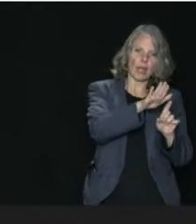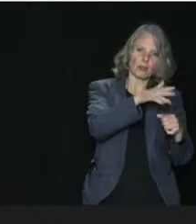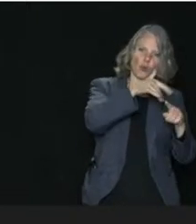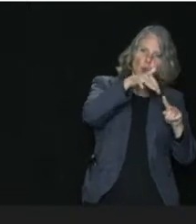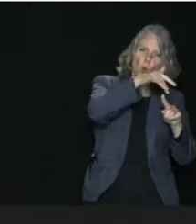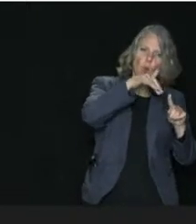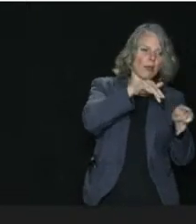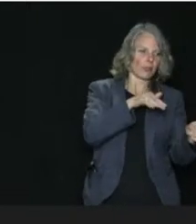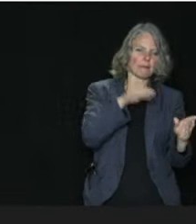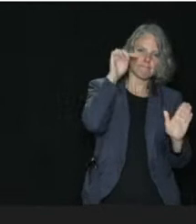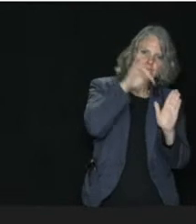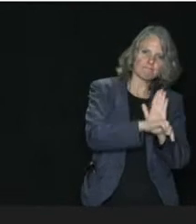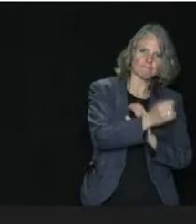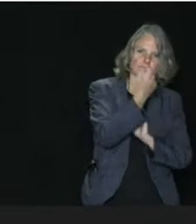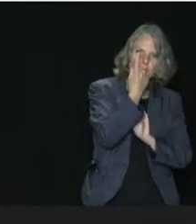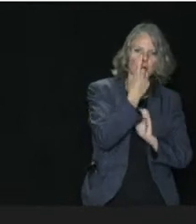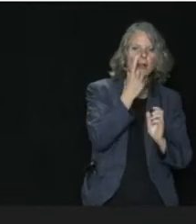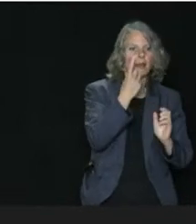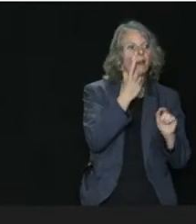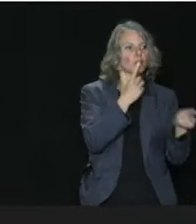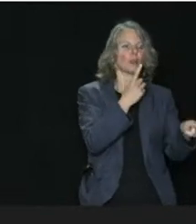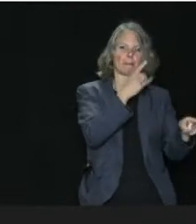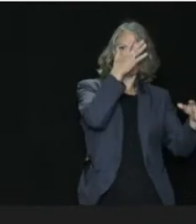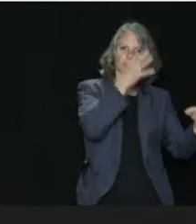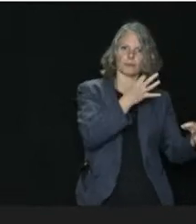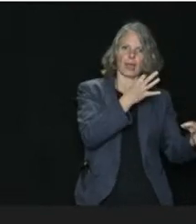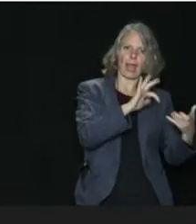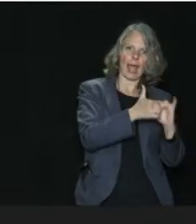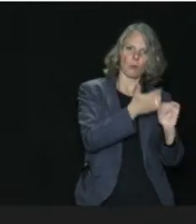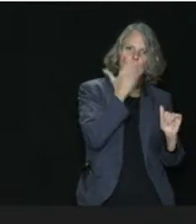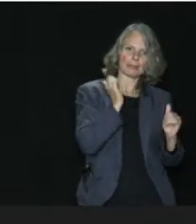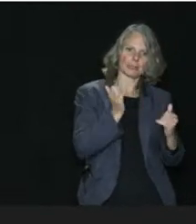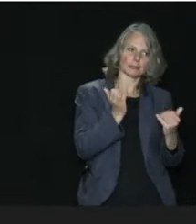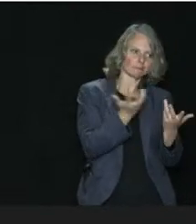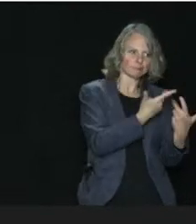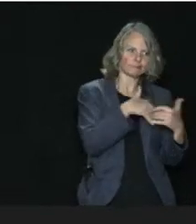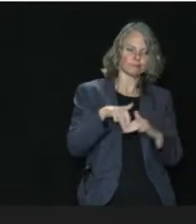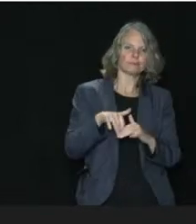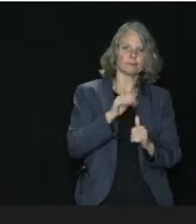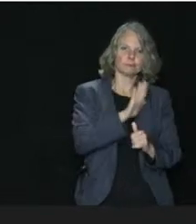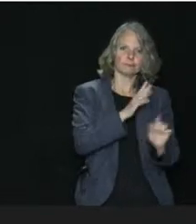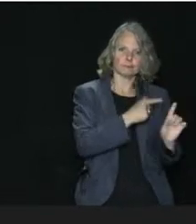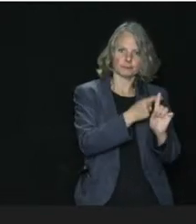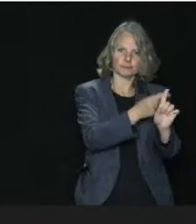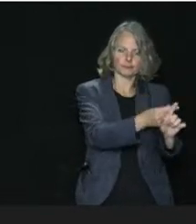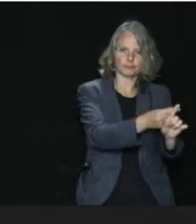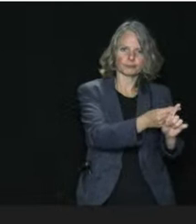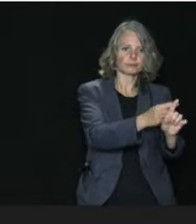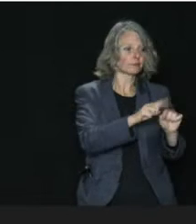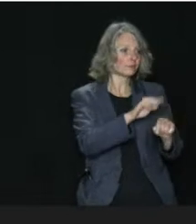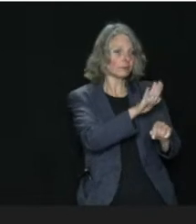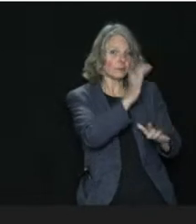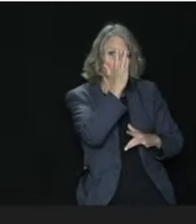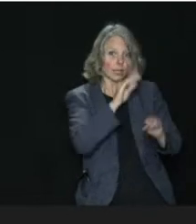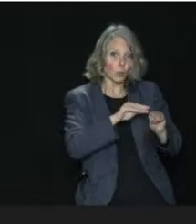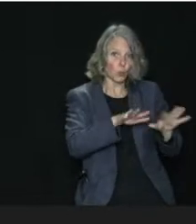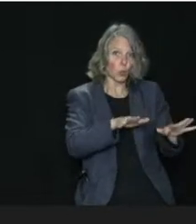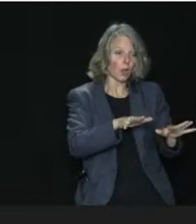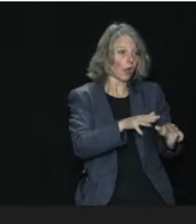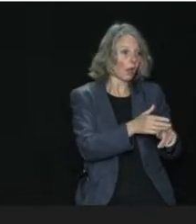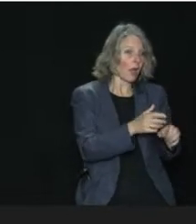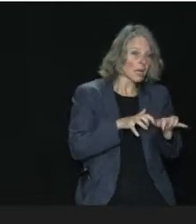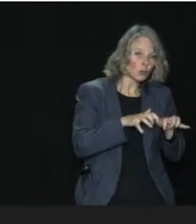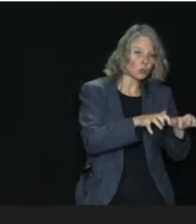is within their own province and territory, and what the situation, the epidemiological situation is on the ground